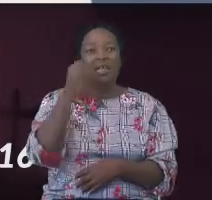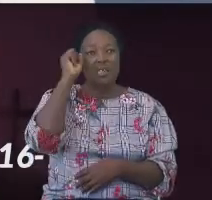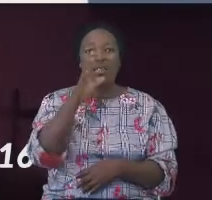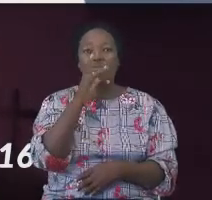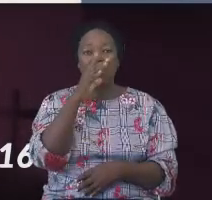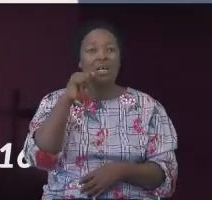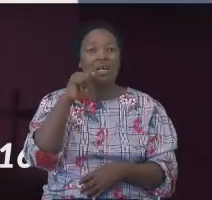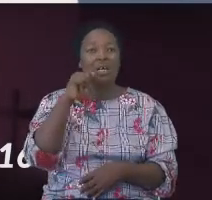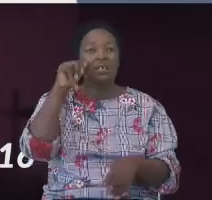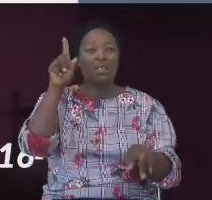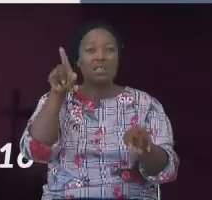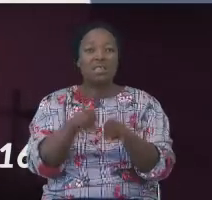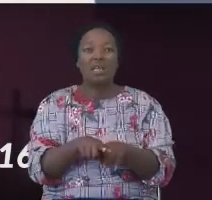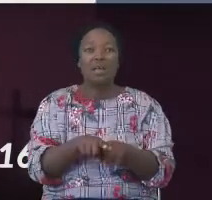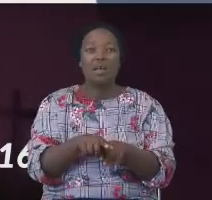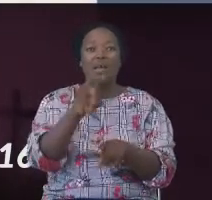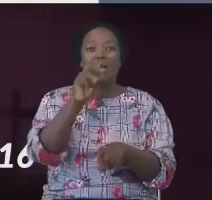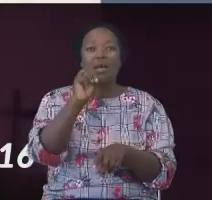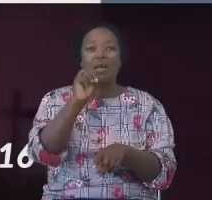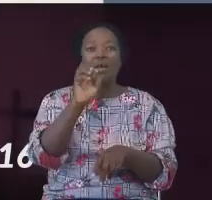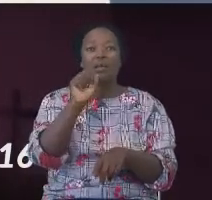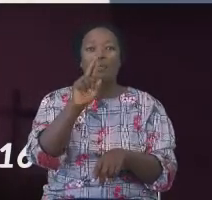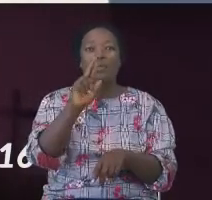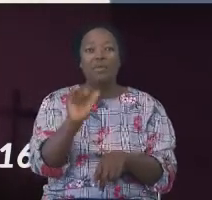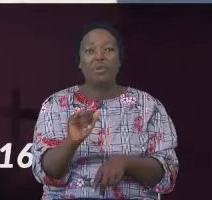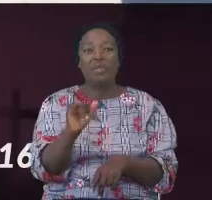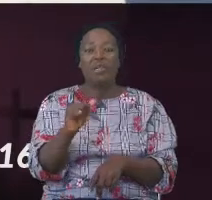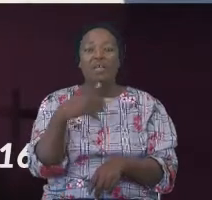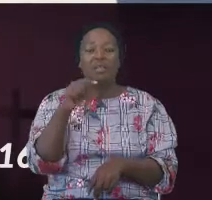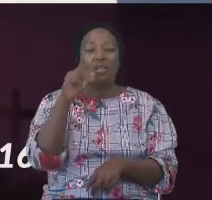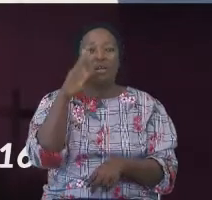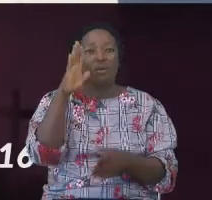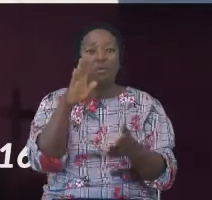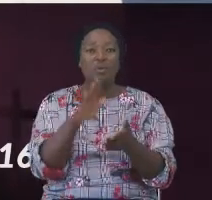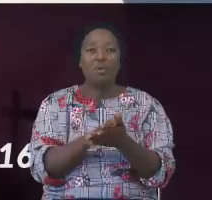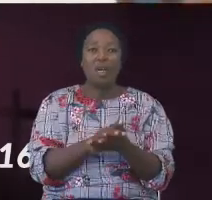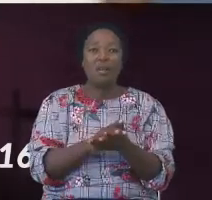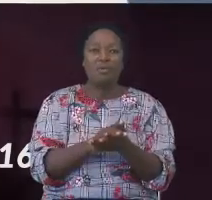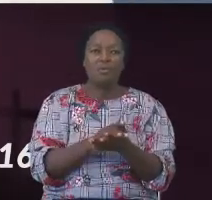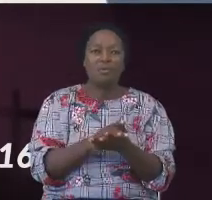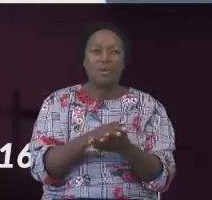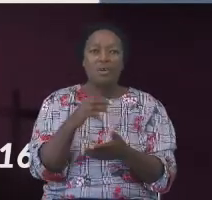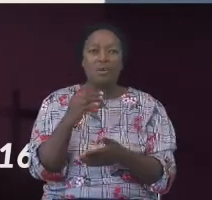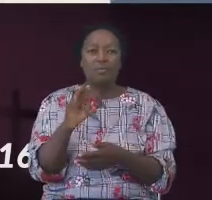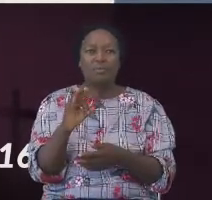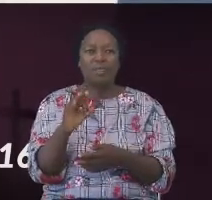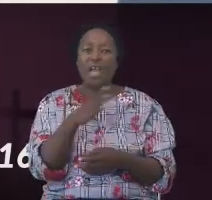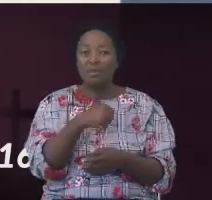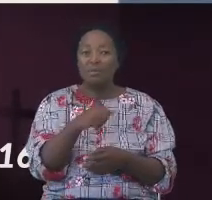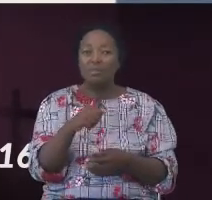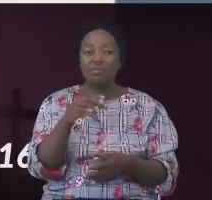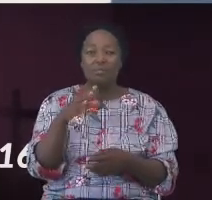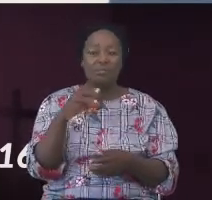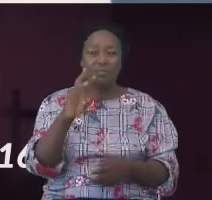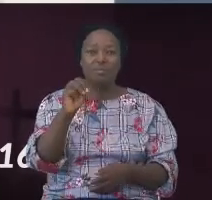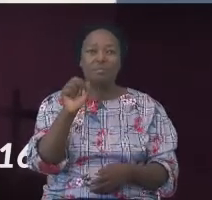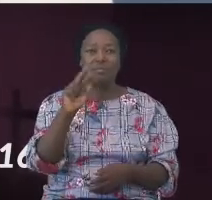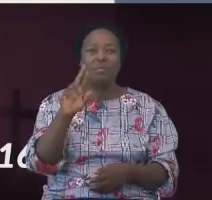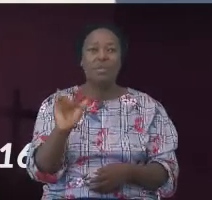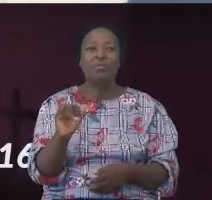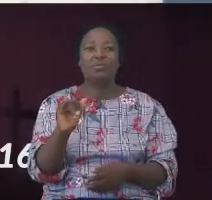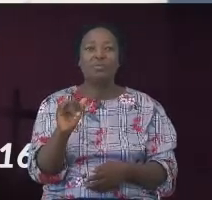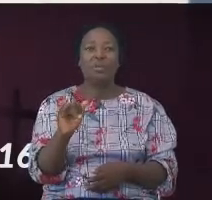jesus his mother and his mother's sister miri the wife of